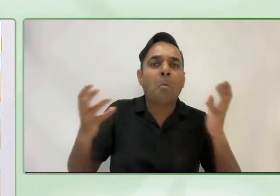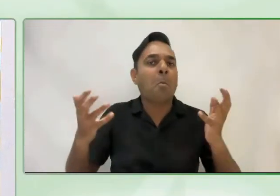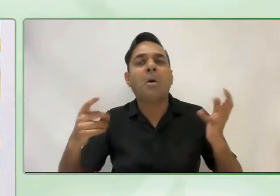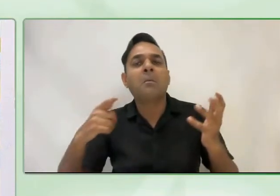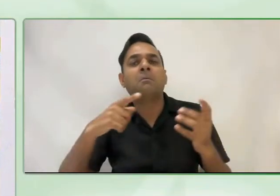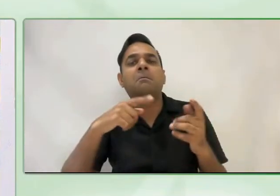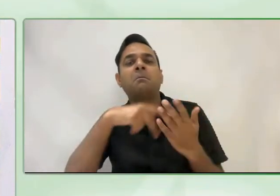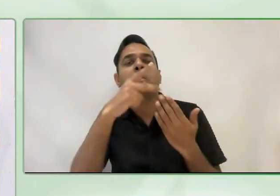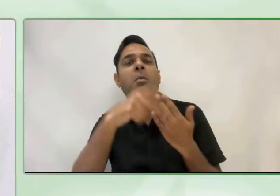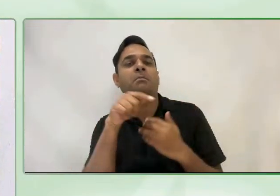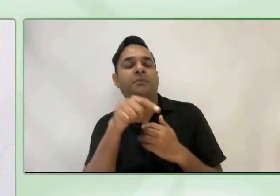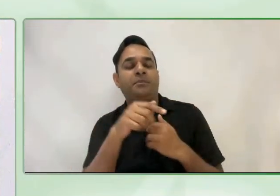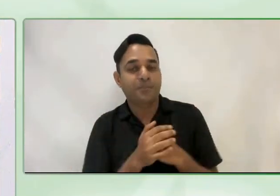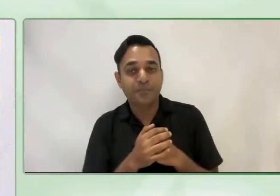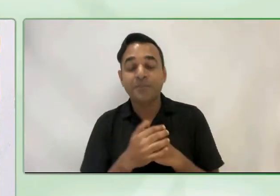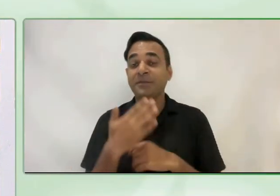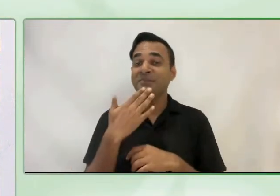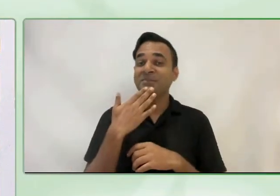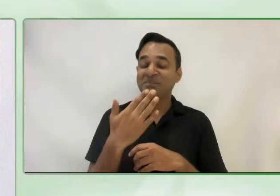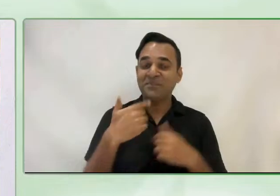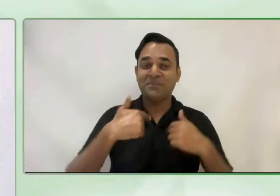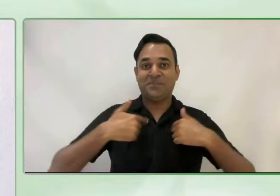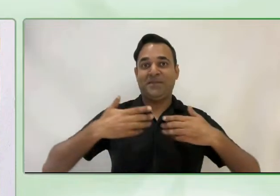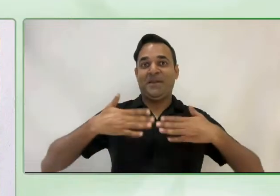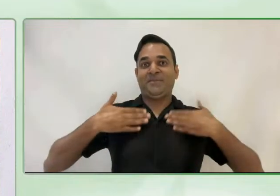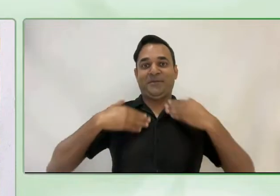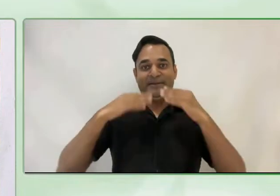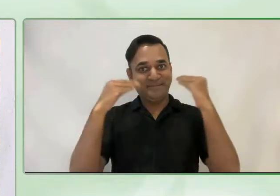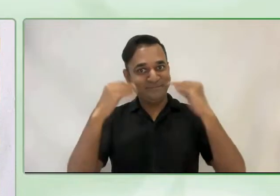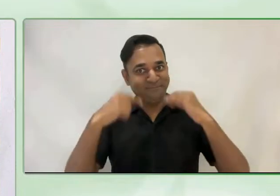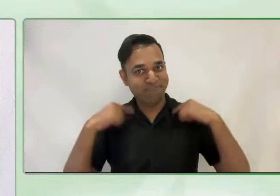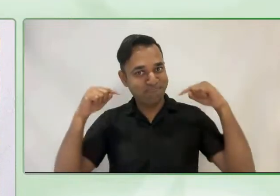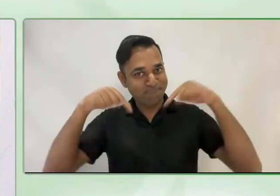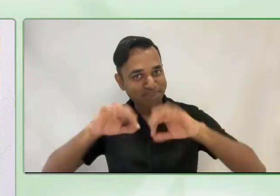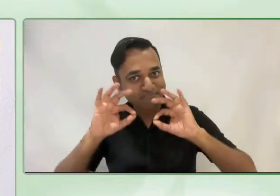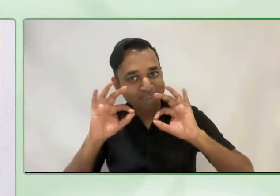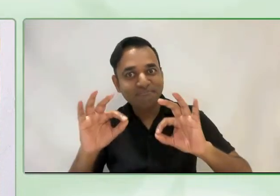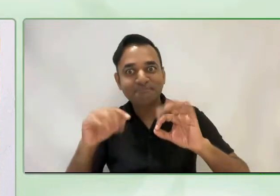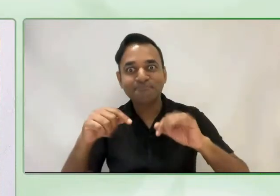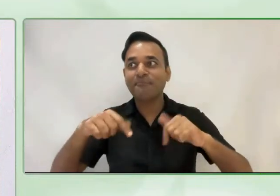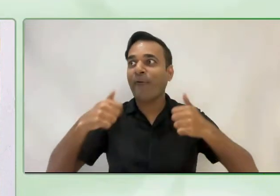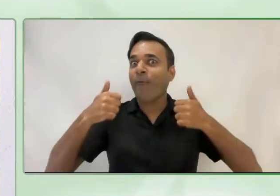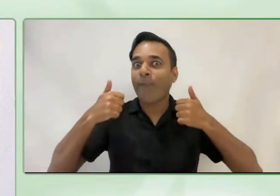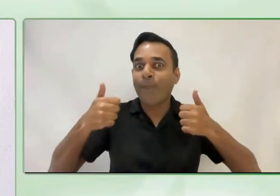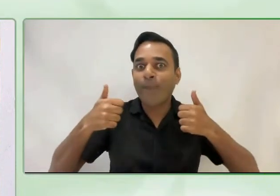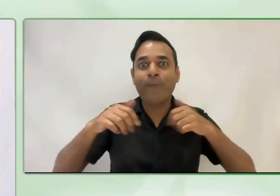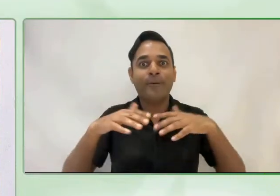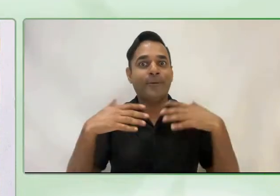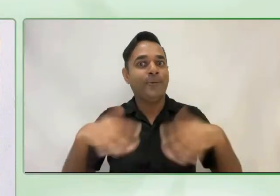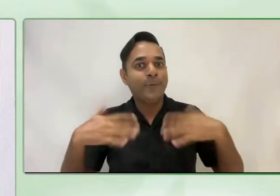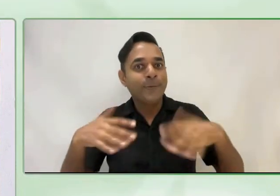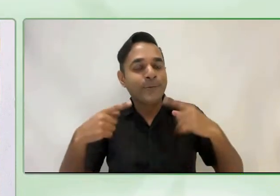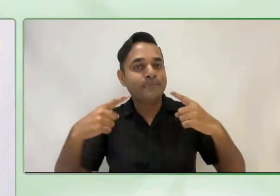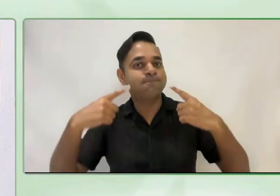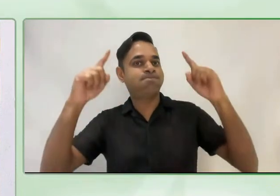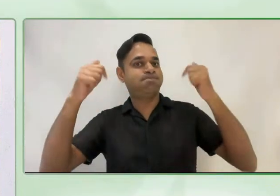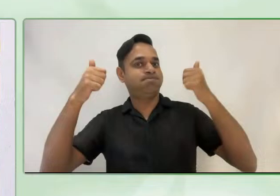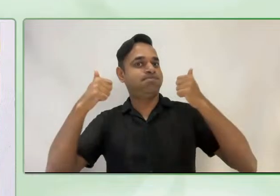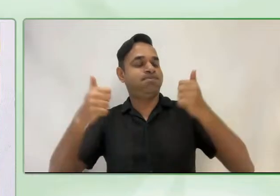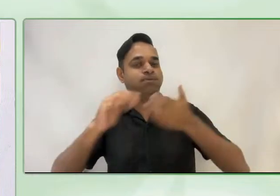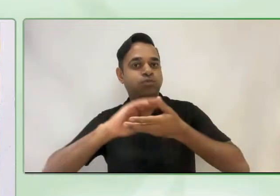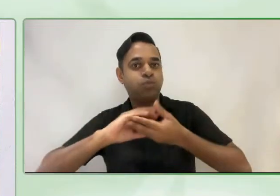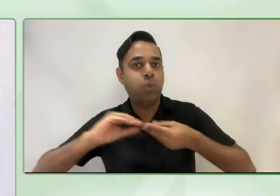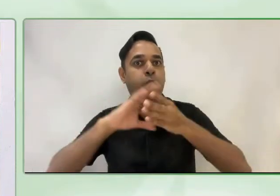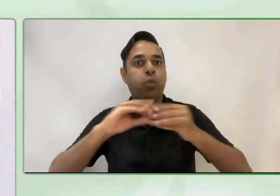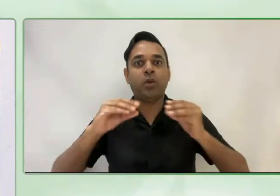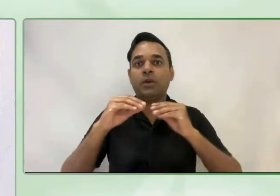cool success stories in the meanwhile. For example, 2 of this year's awardees of the Zero Project Conference